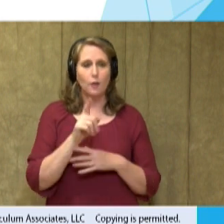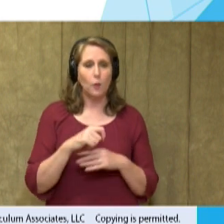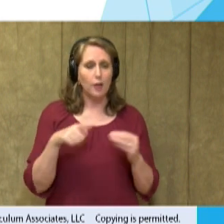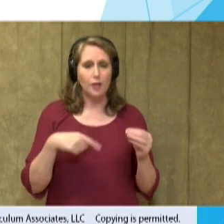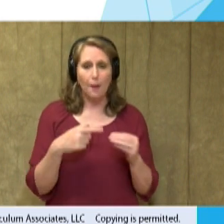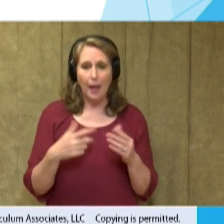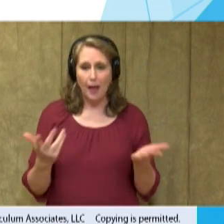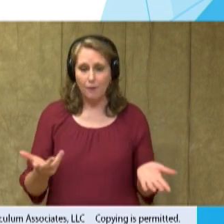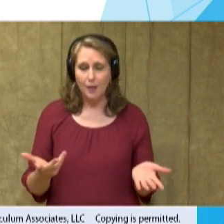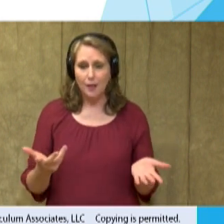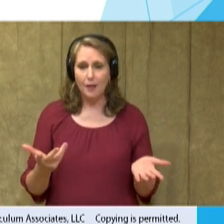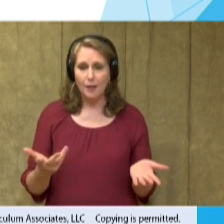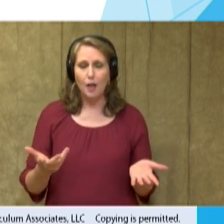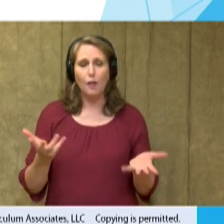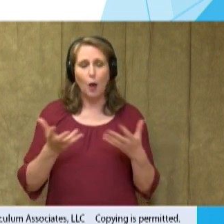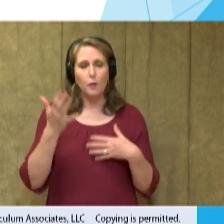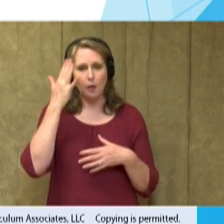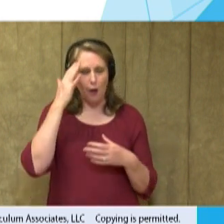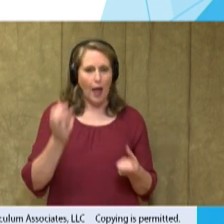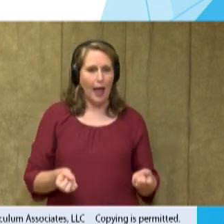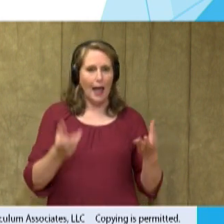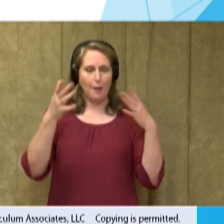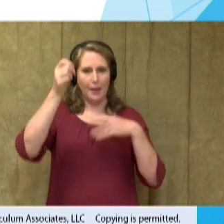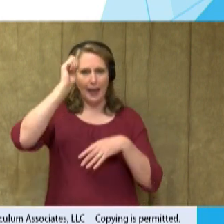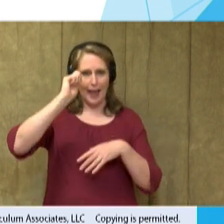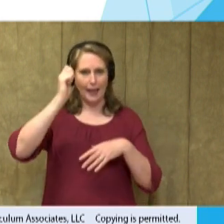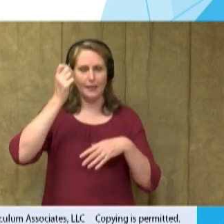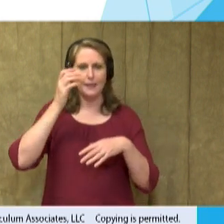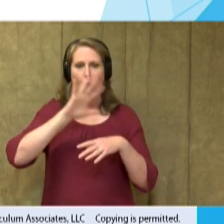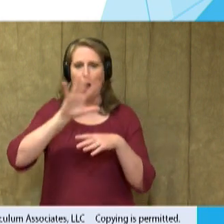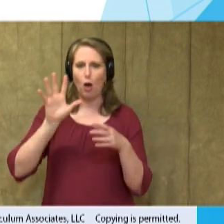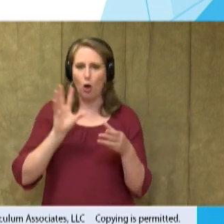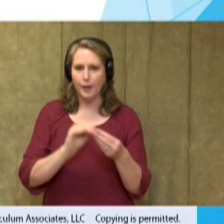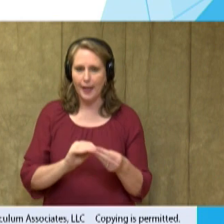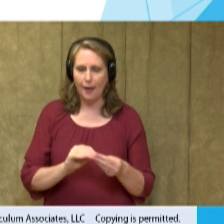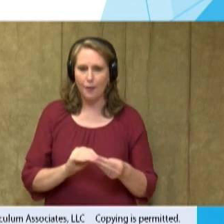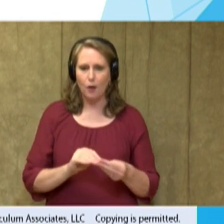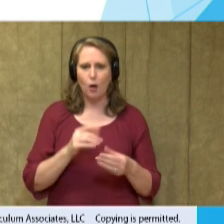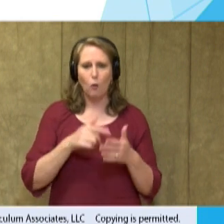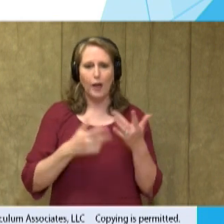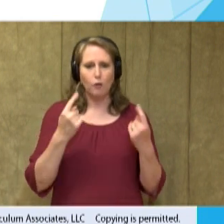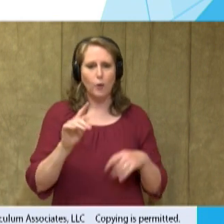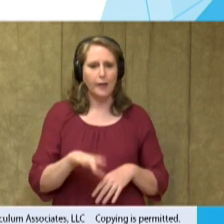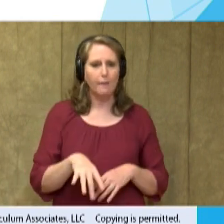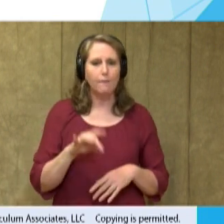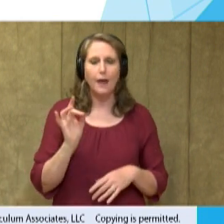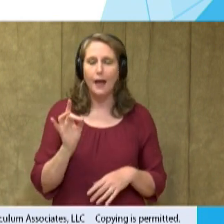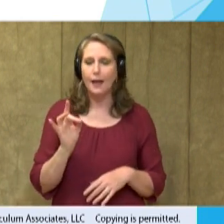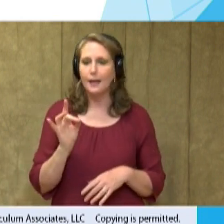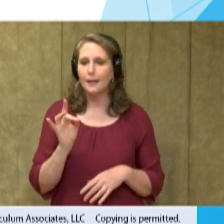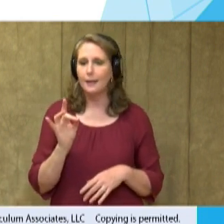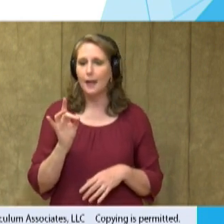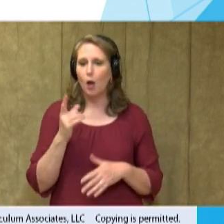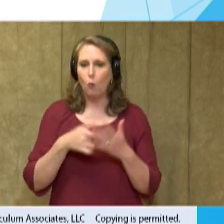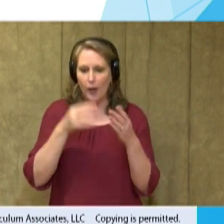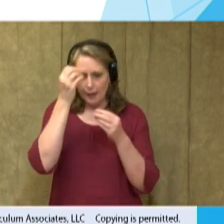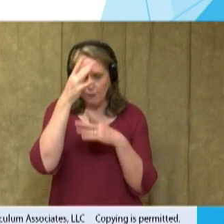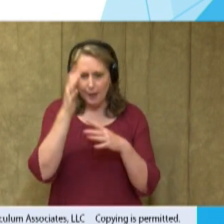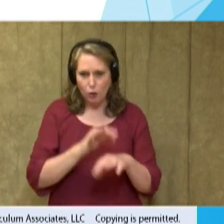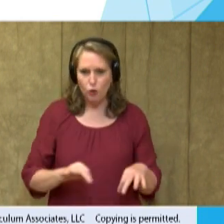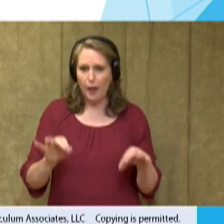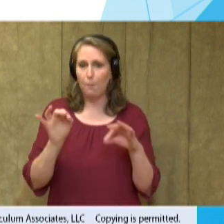about? They want to know how many hats are there in all. It says, what are you trying to find out and what information is